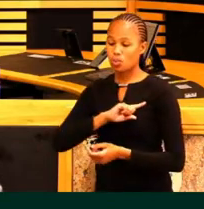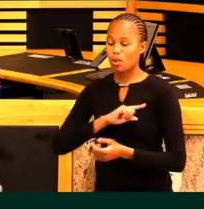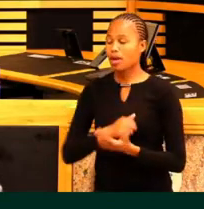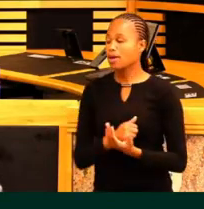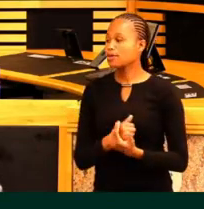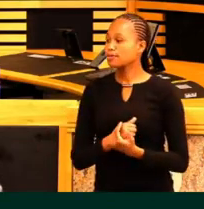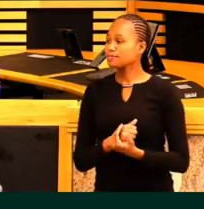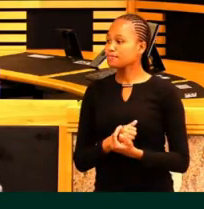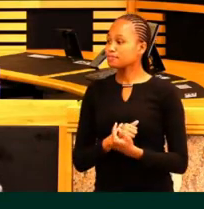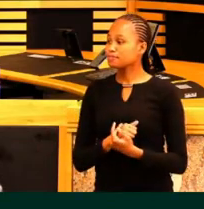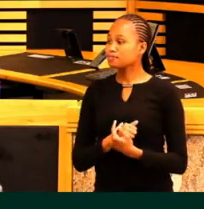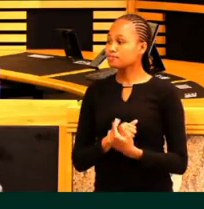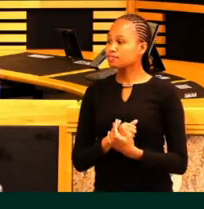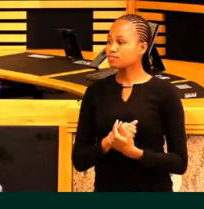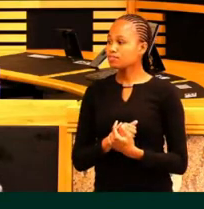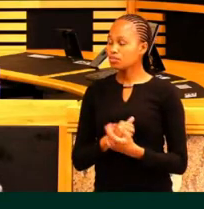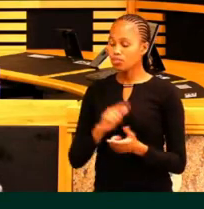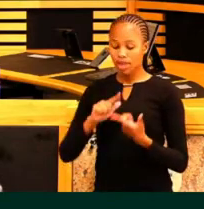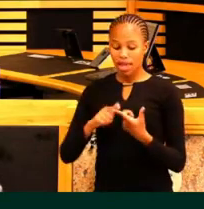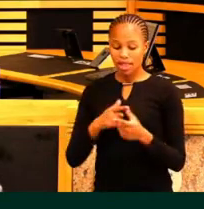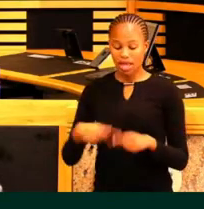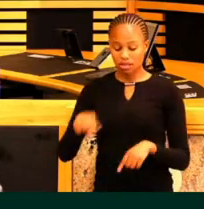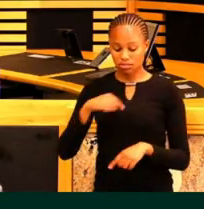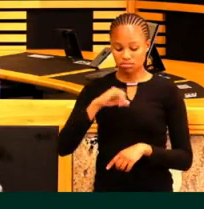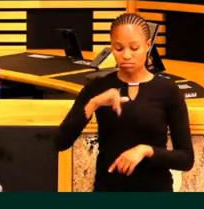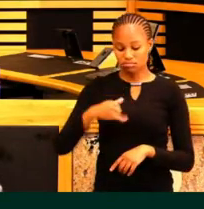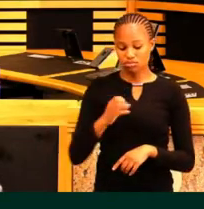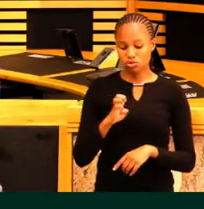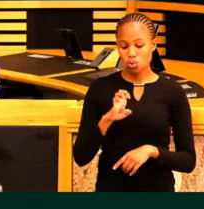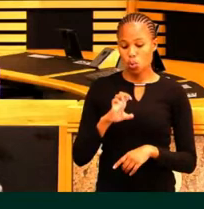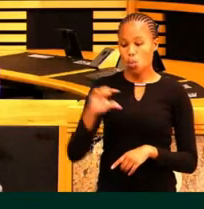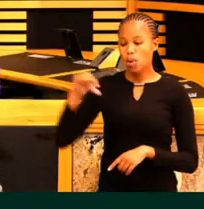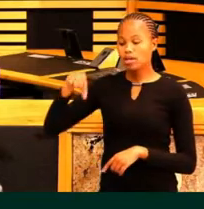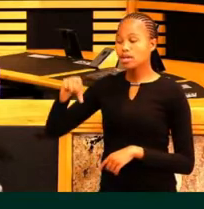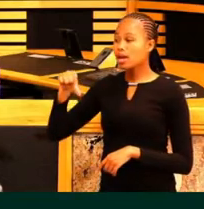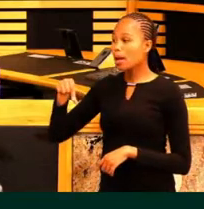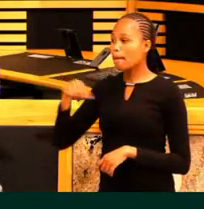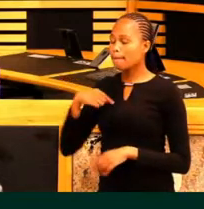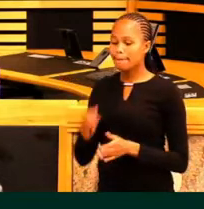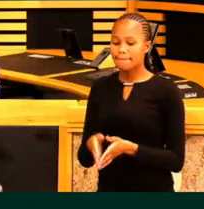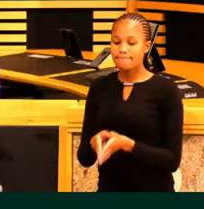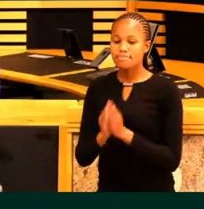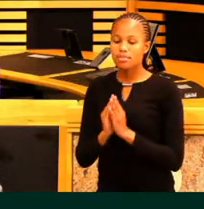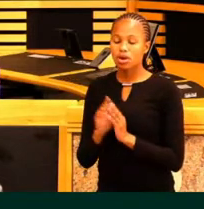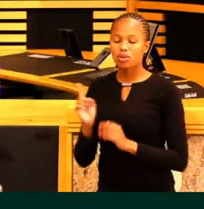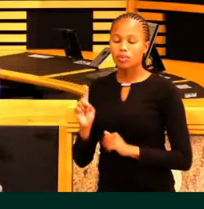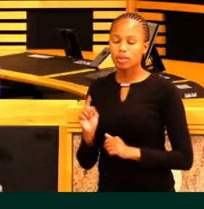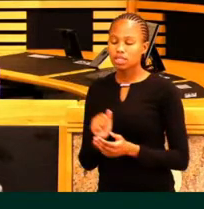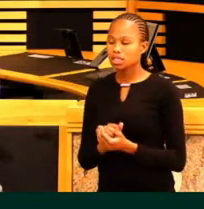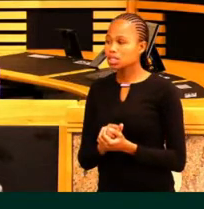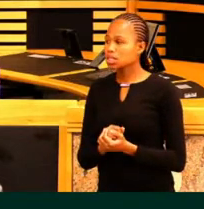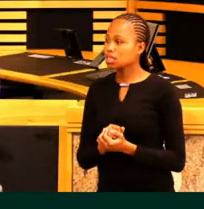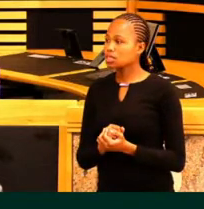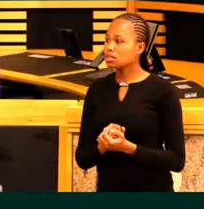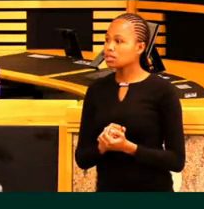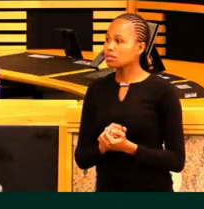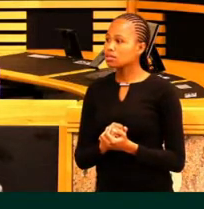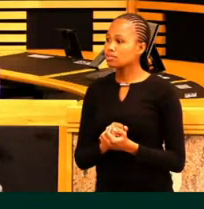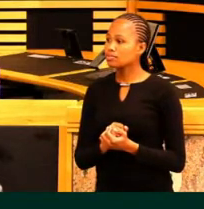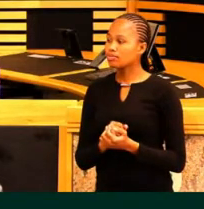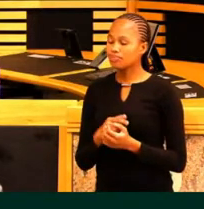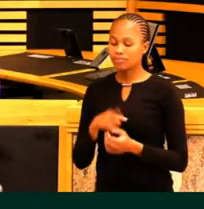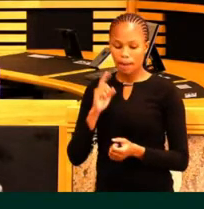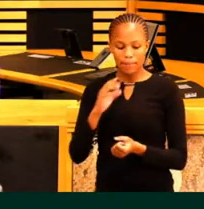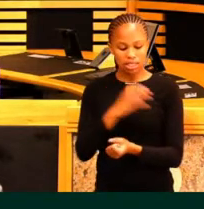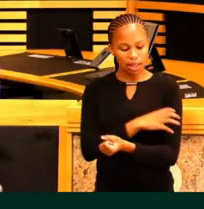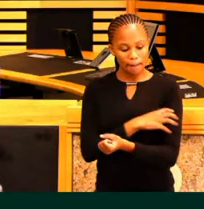we then fall as Joker requesting that let us empower